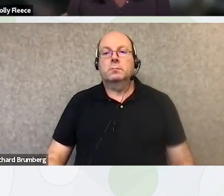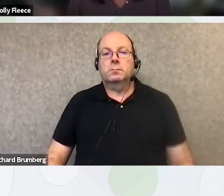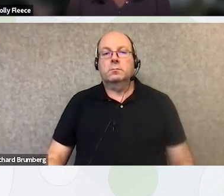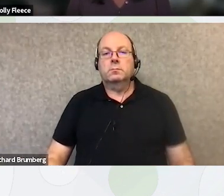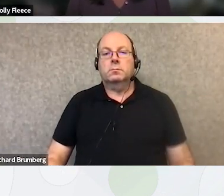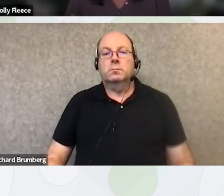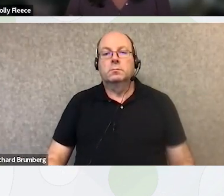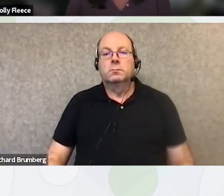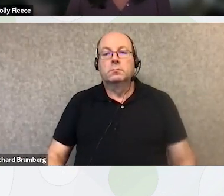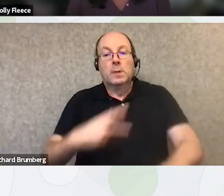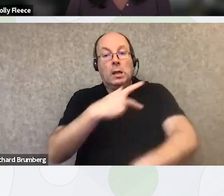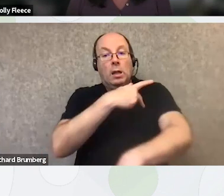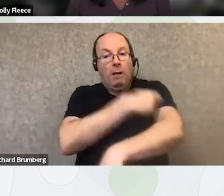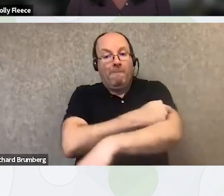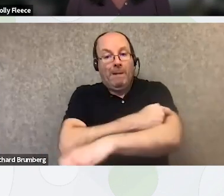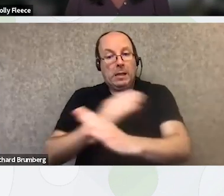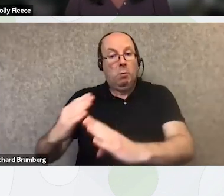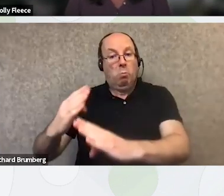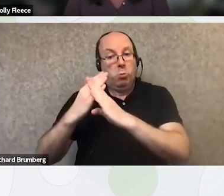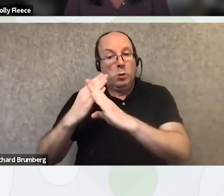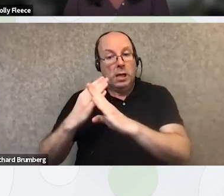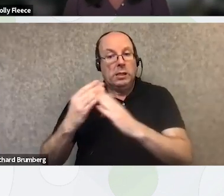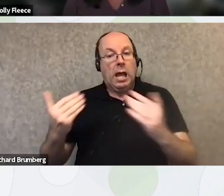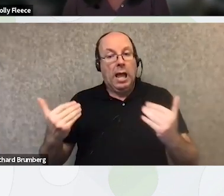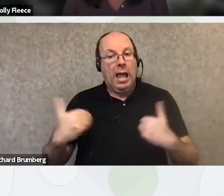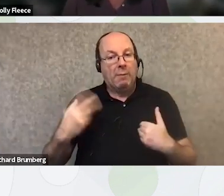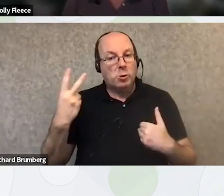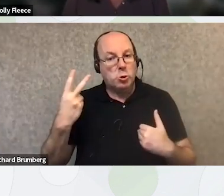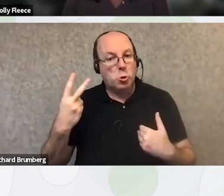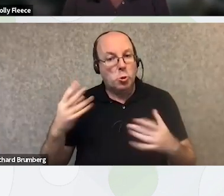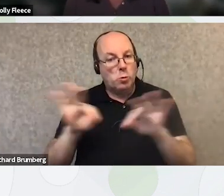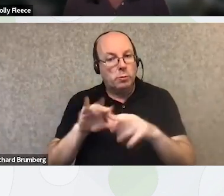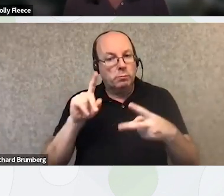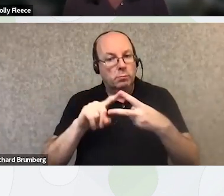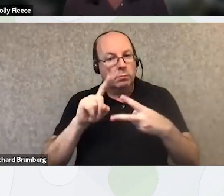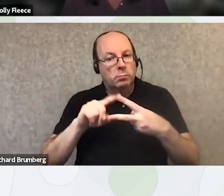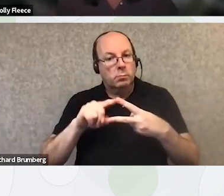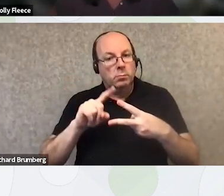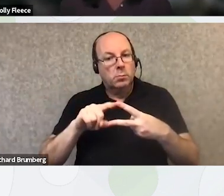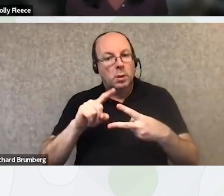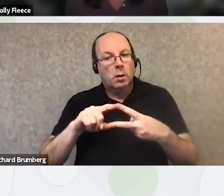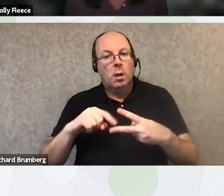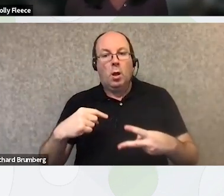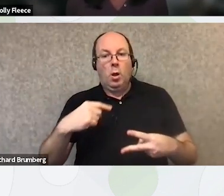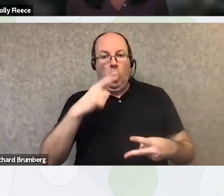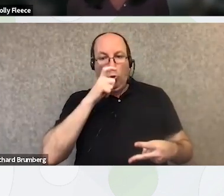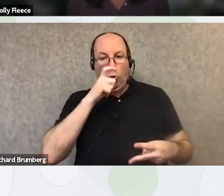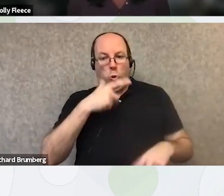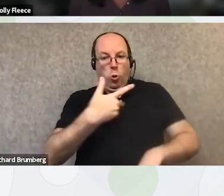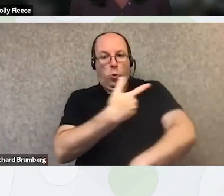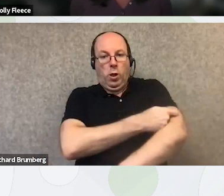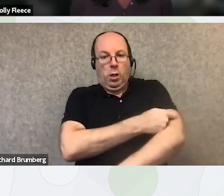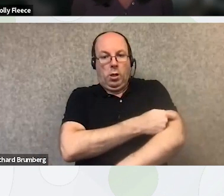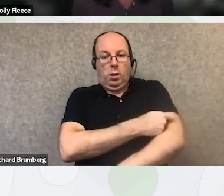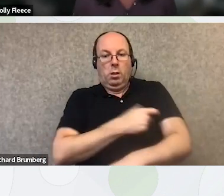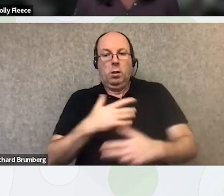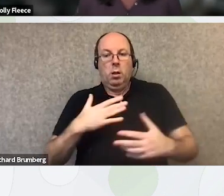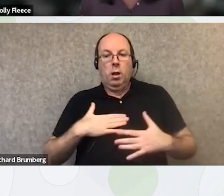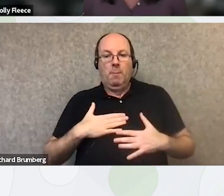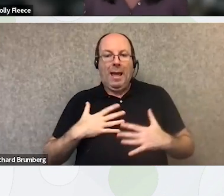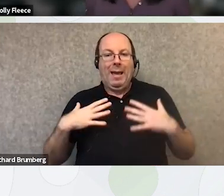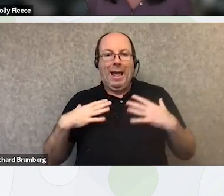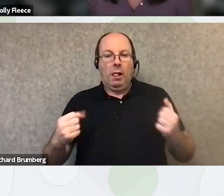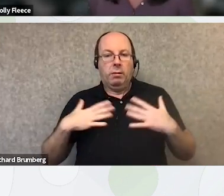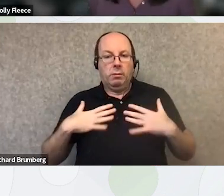that vaccination will protect a person from the flu illness. One is the characteristic of the person getting vaccinated, like their underlying medical